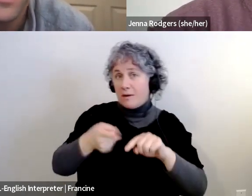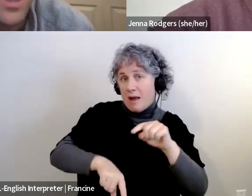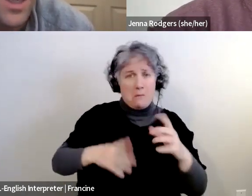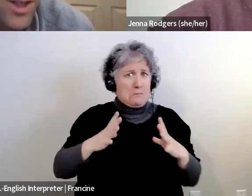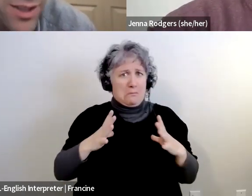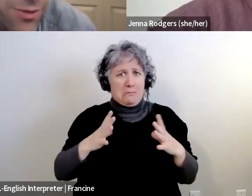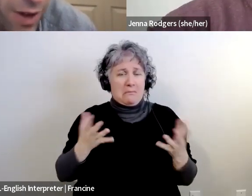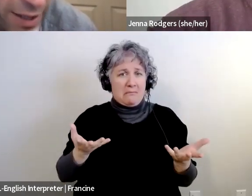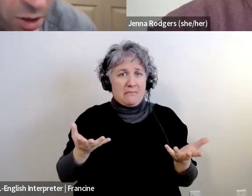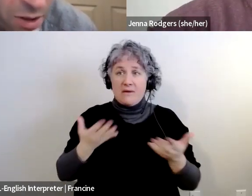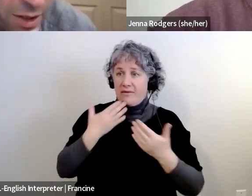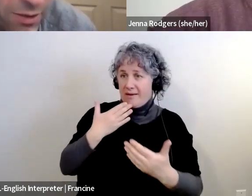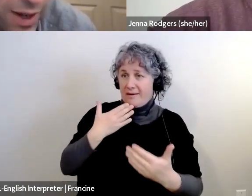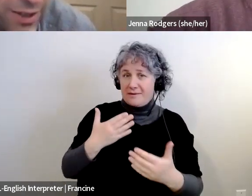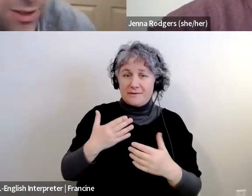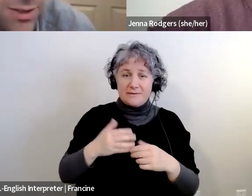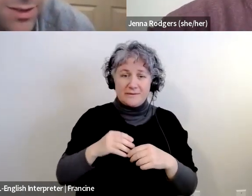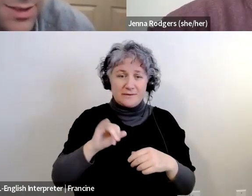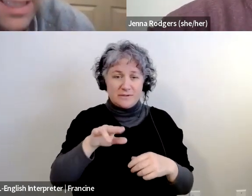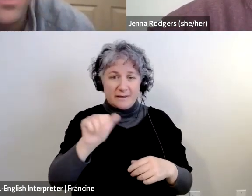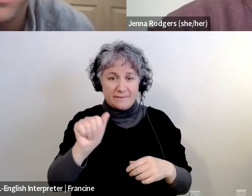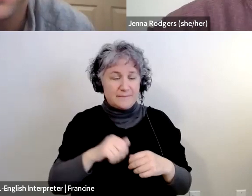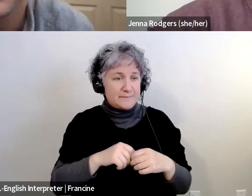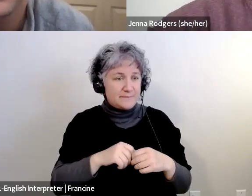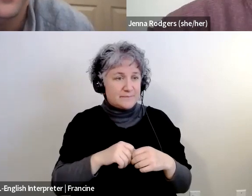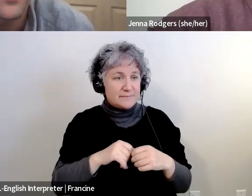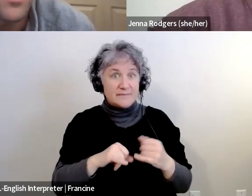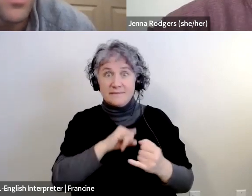Great. And on to the final D.